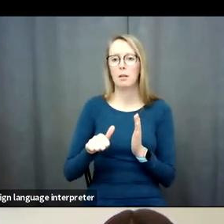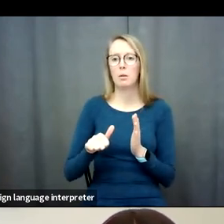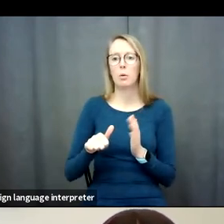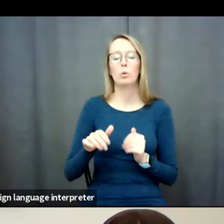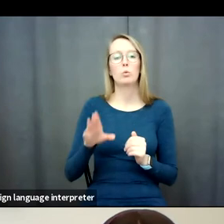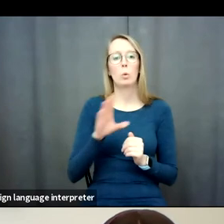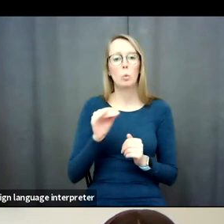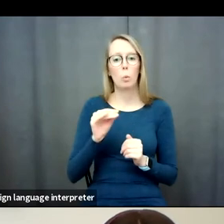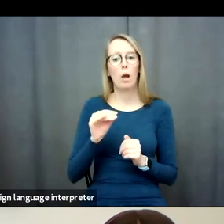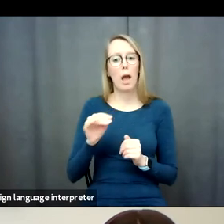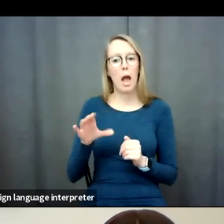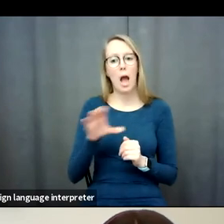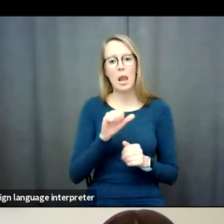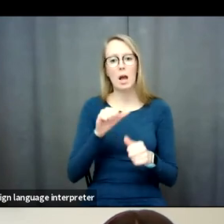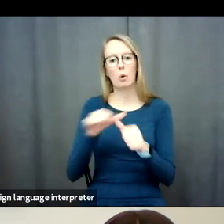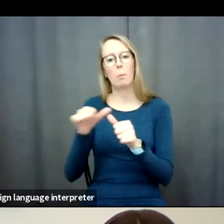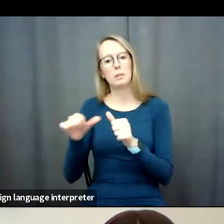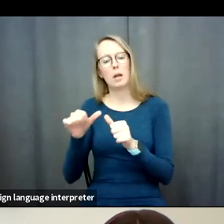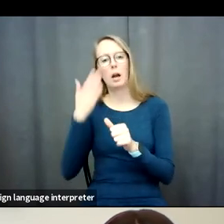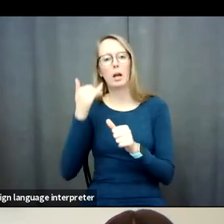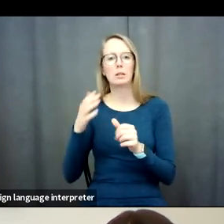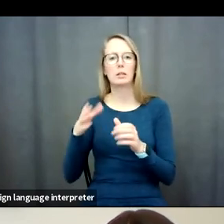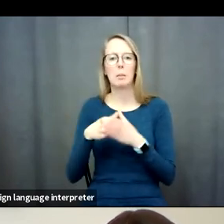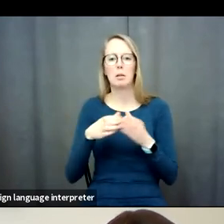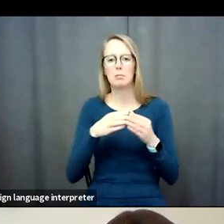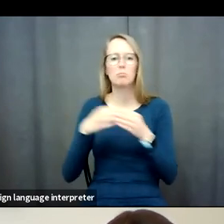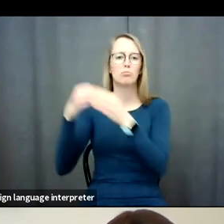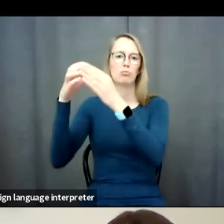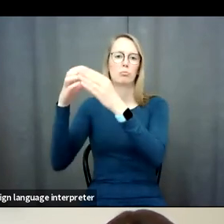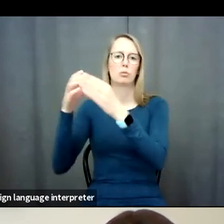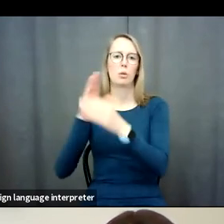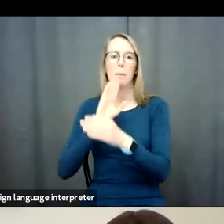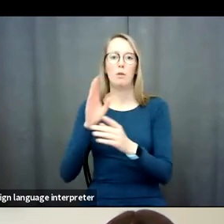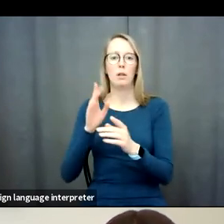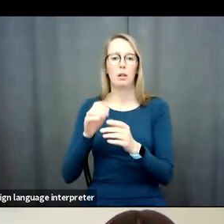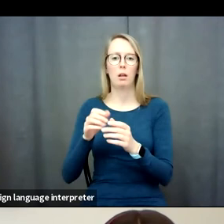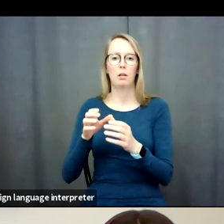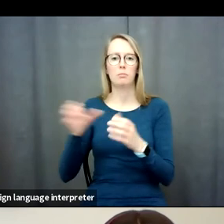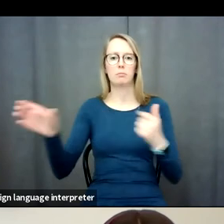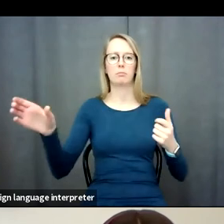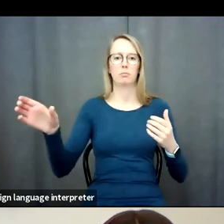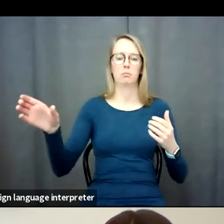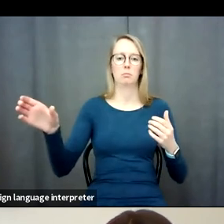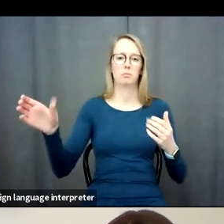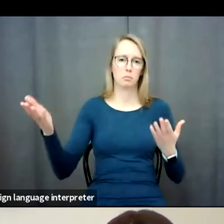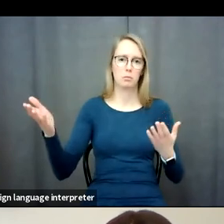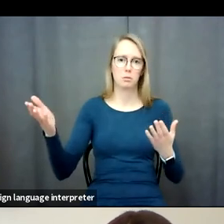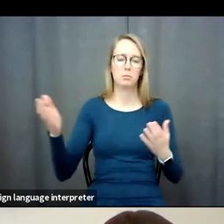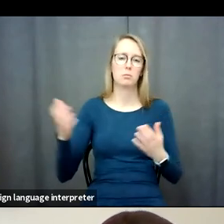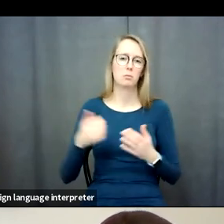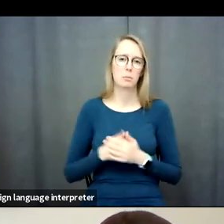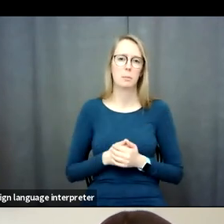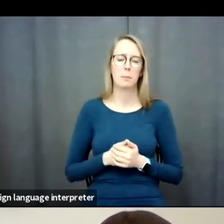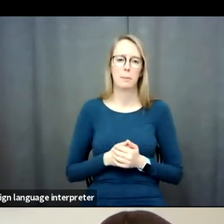That the whole class can go together and doesn't need to split up when they are on the way